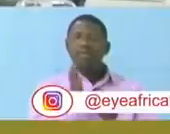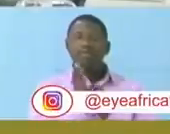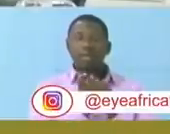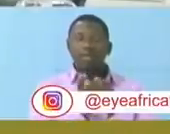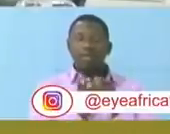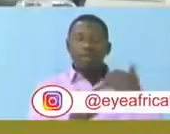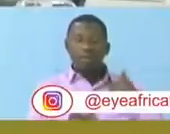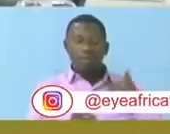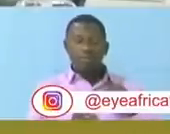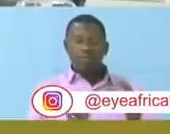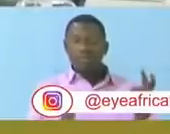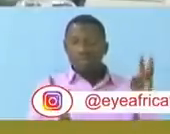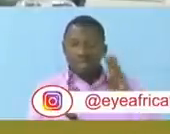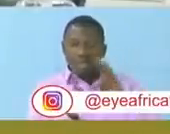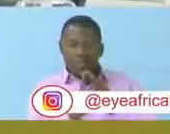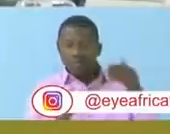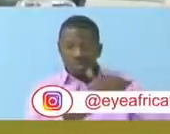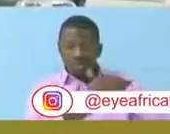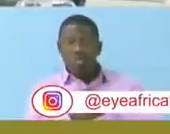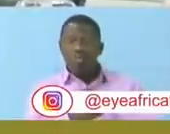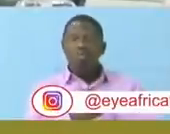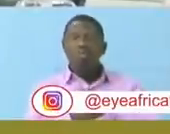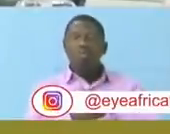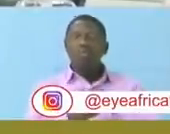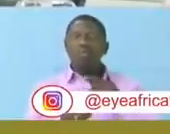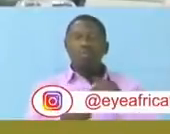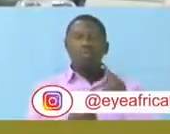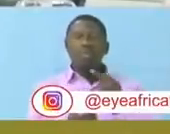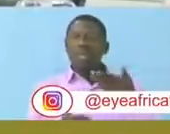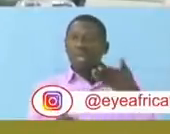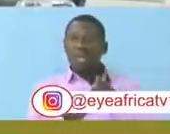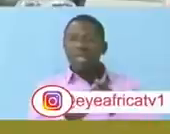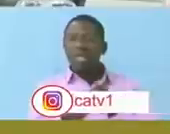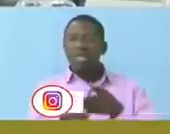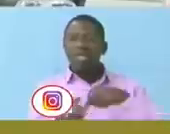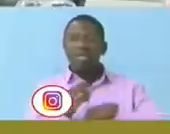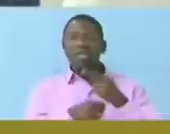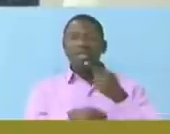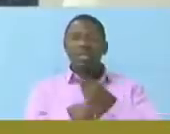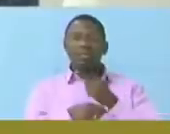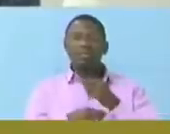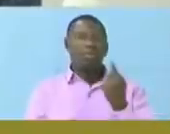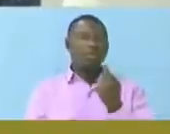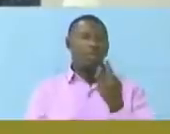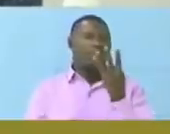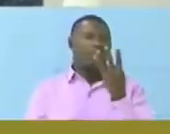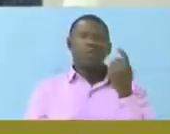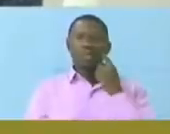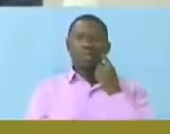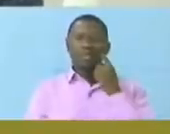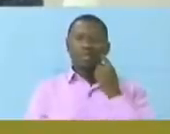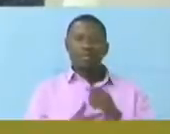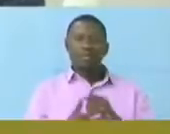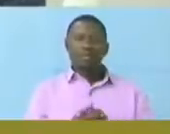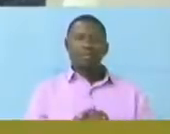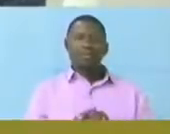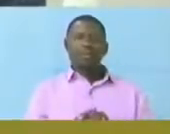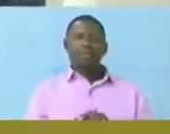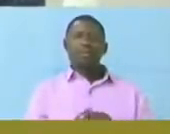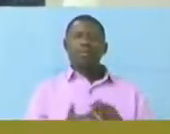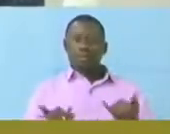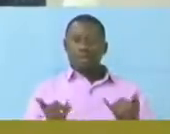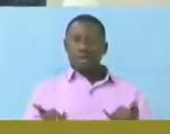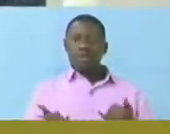time because they are only here for, I don't know, 4 days. Yeah, but you're missing the point. The point is, what is the significance of